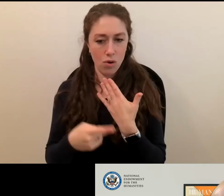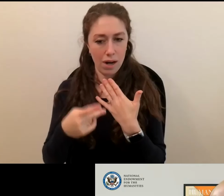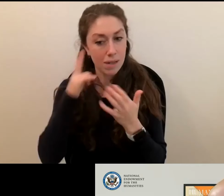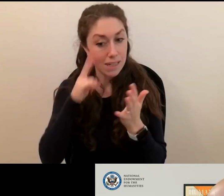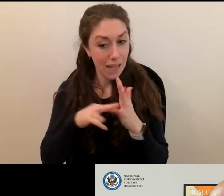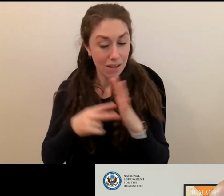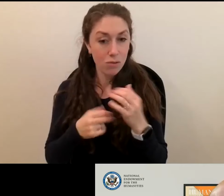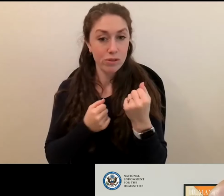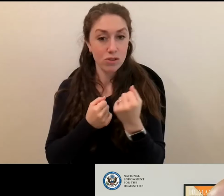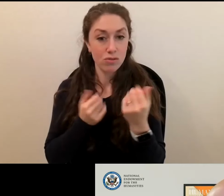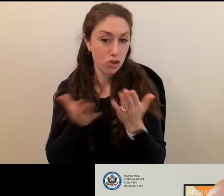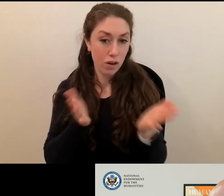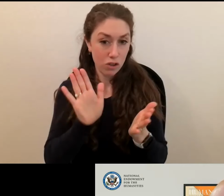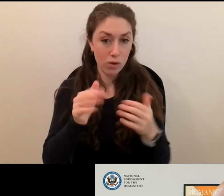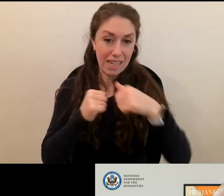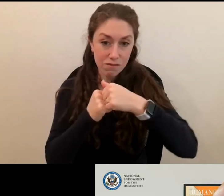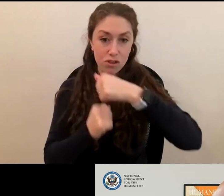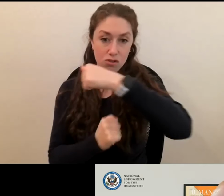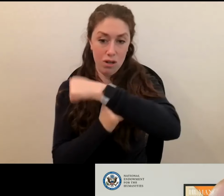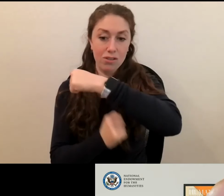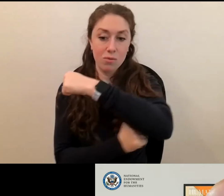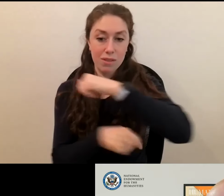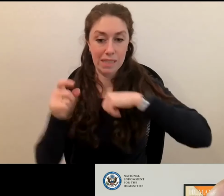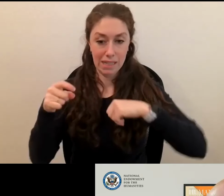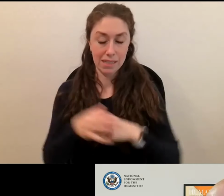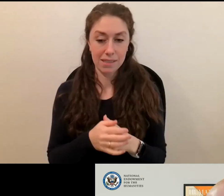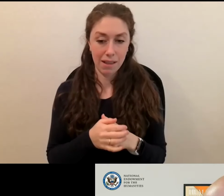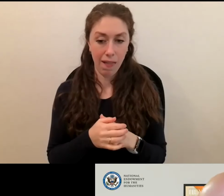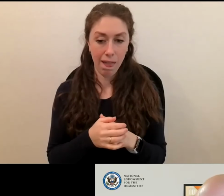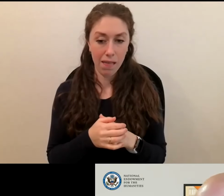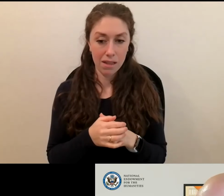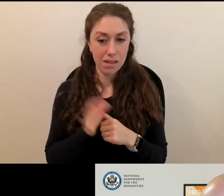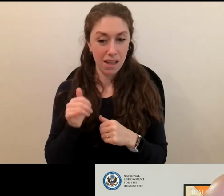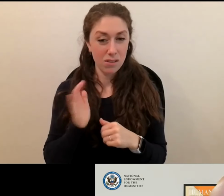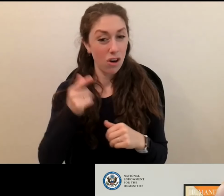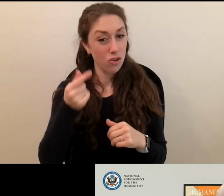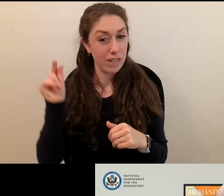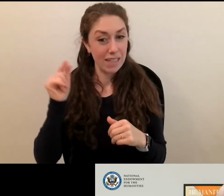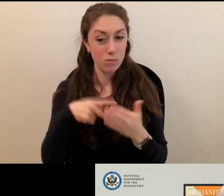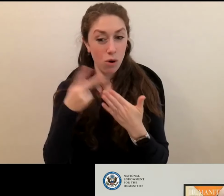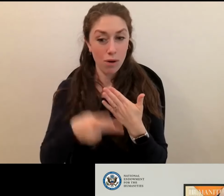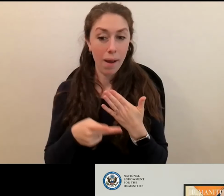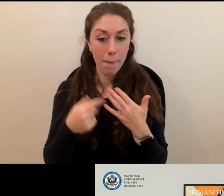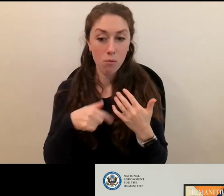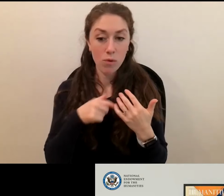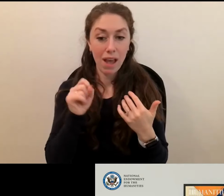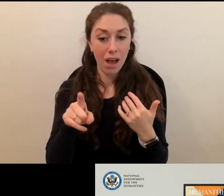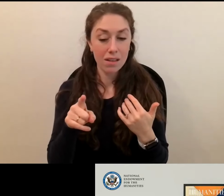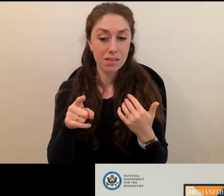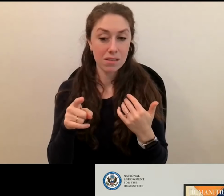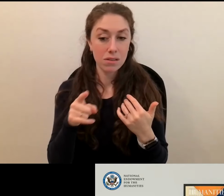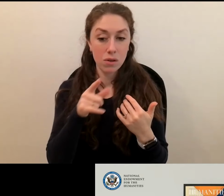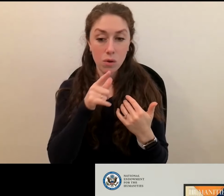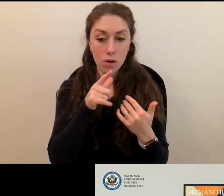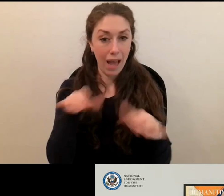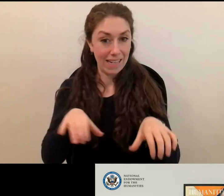your infrastructural needs for preserving your collections. It's our green program. So we asked that the